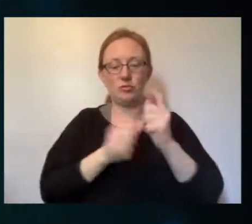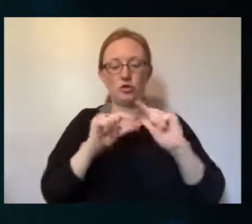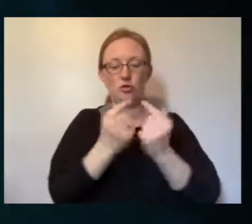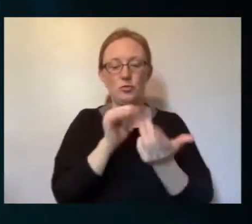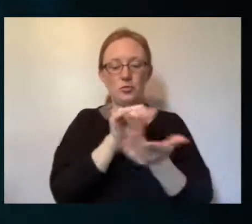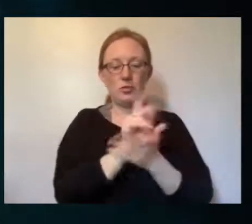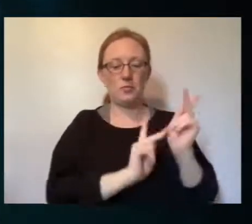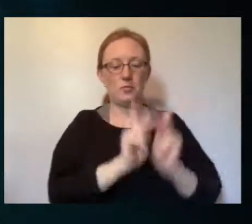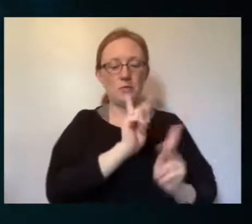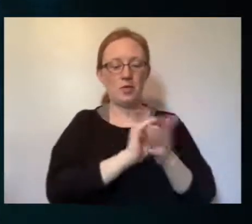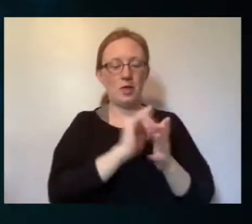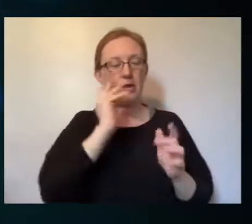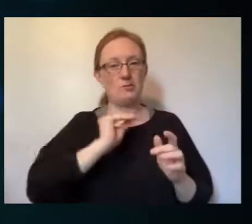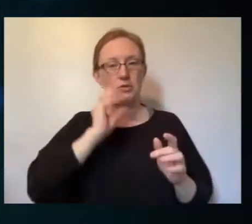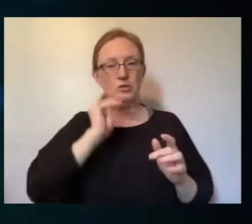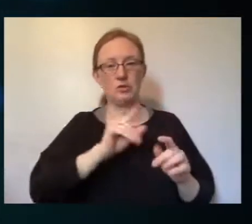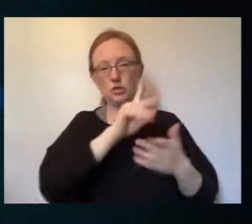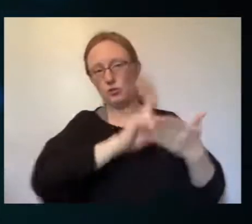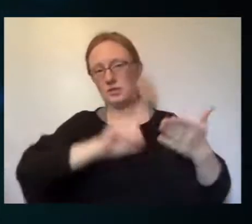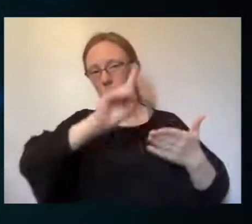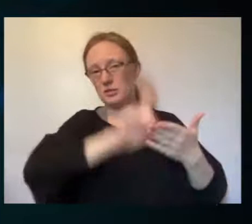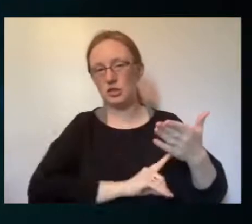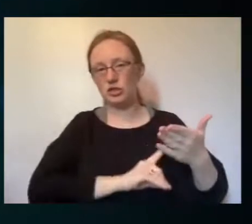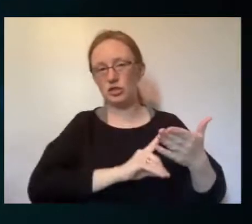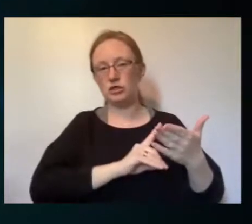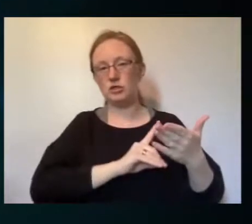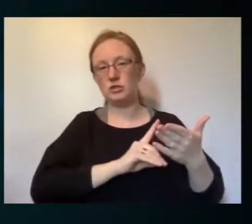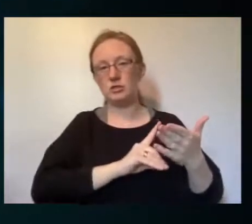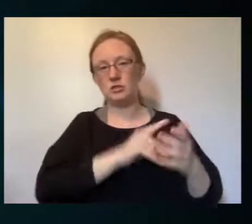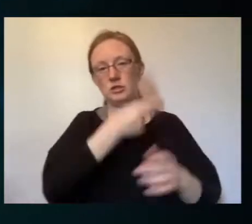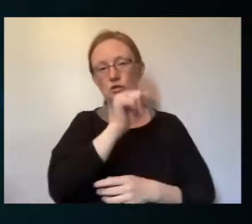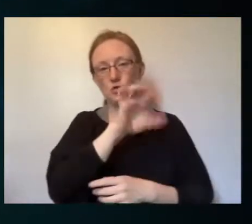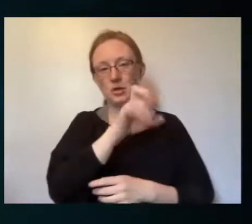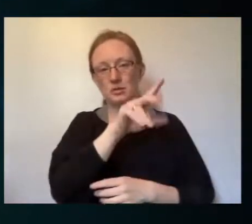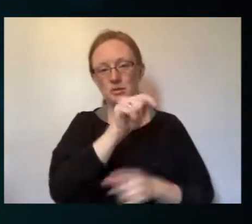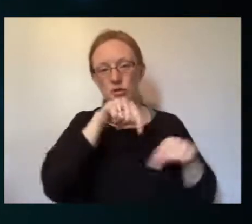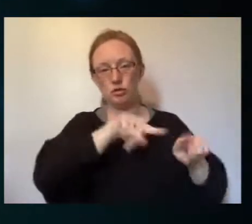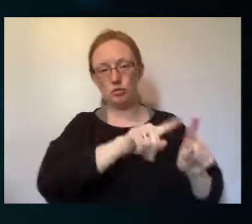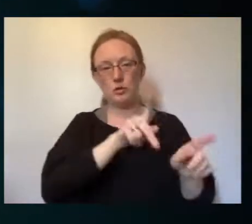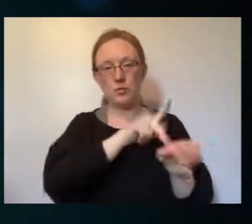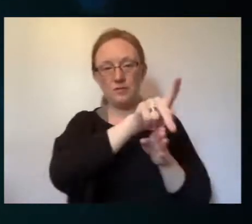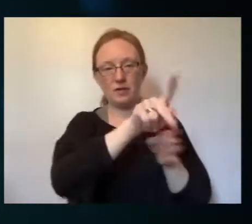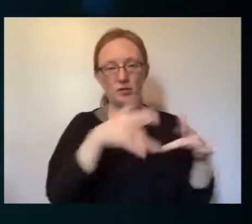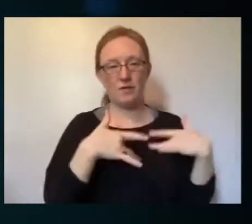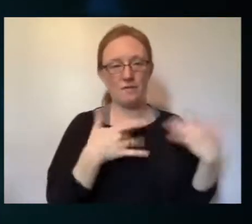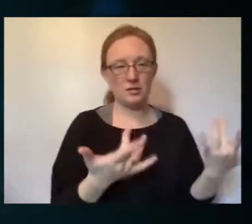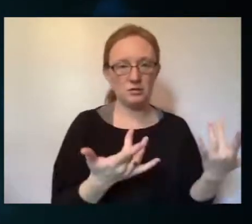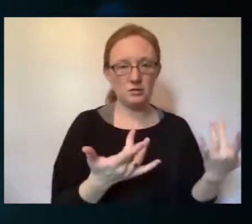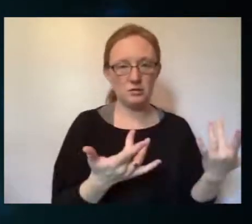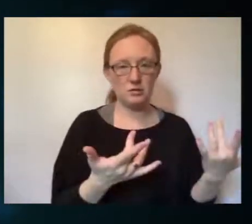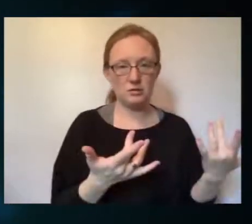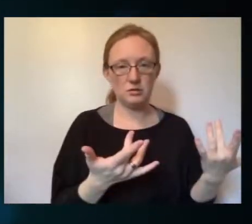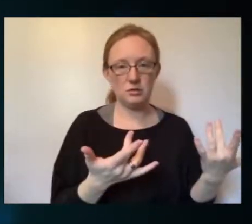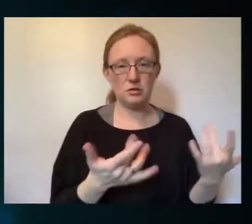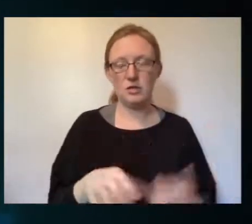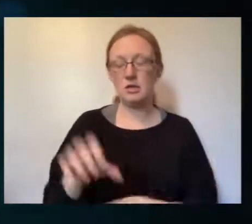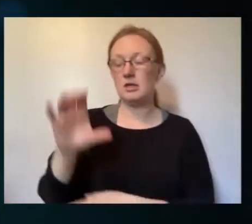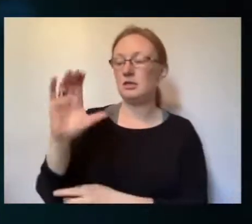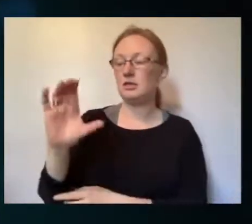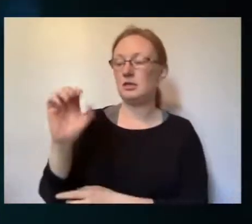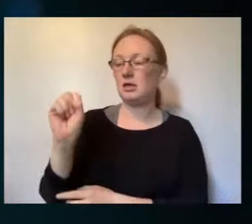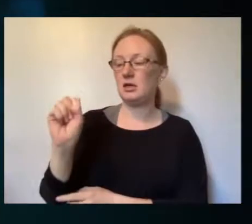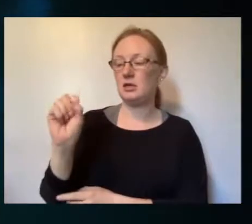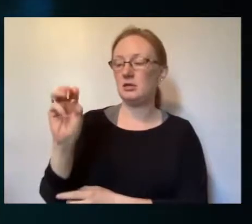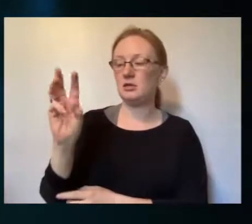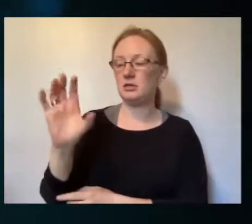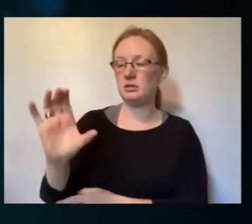experience discrimination and harassment at our professional events. Wearing my CSCW